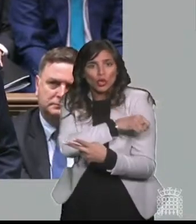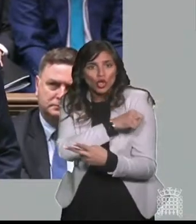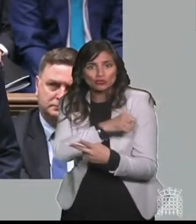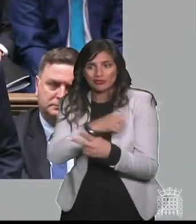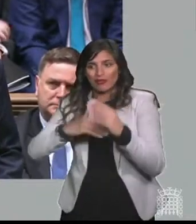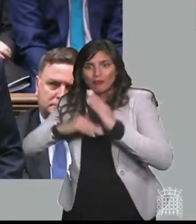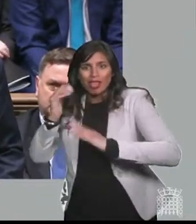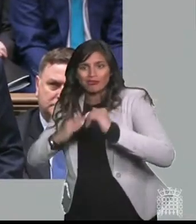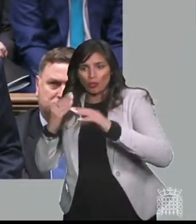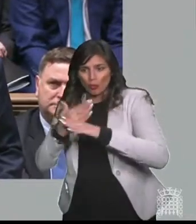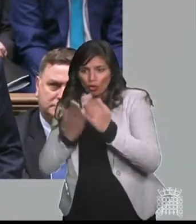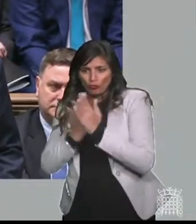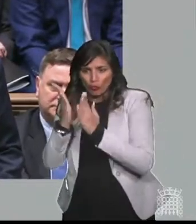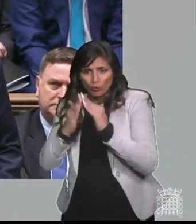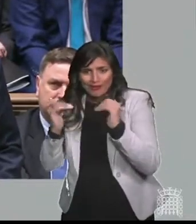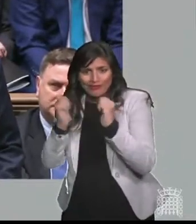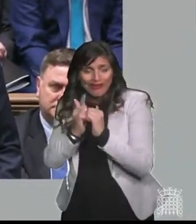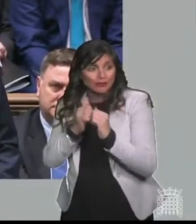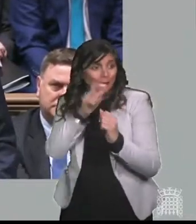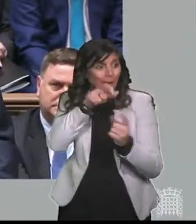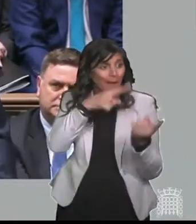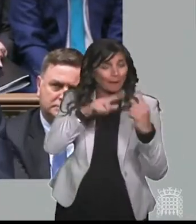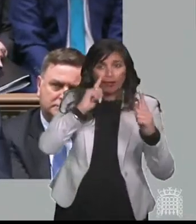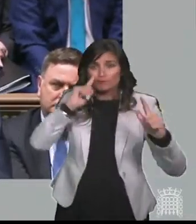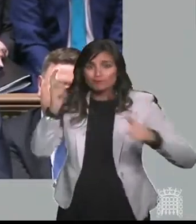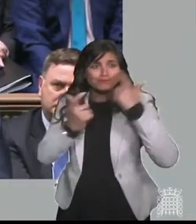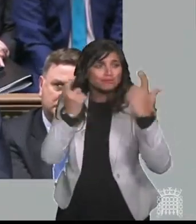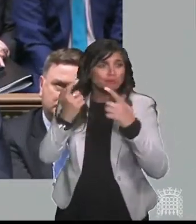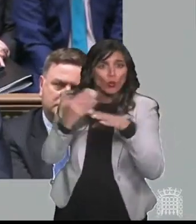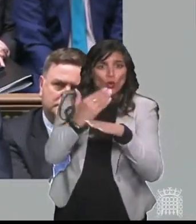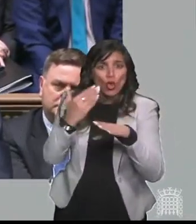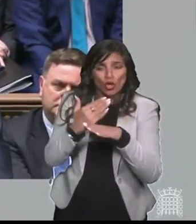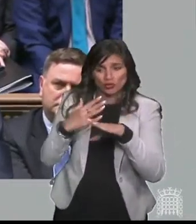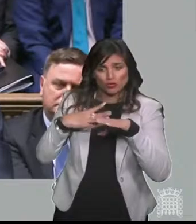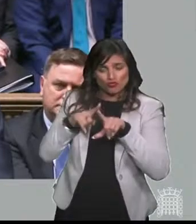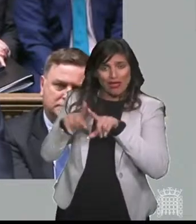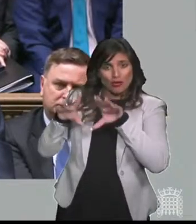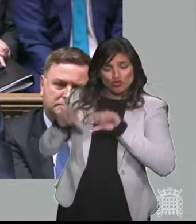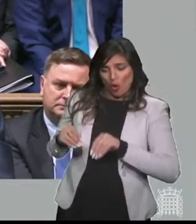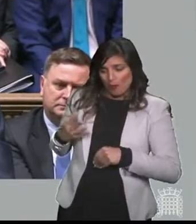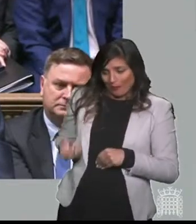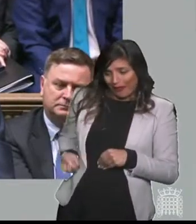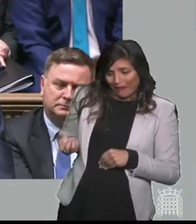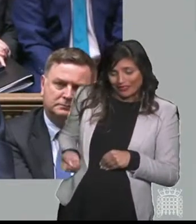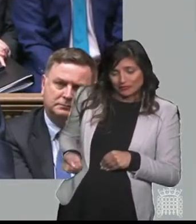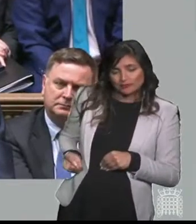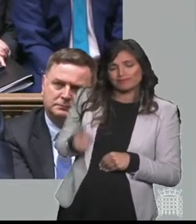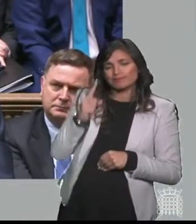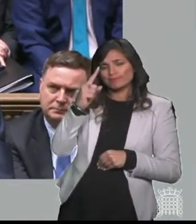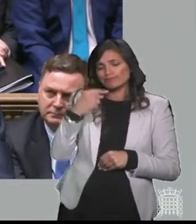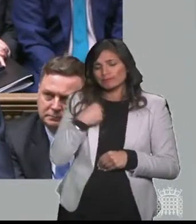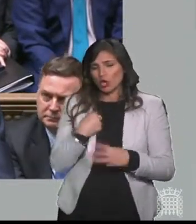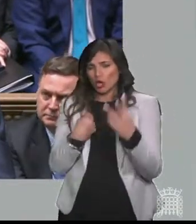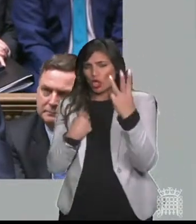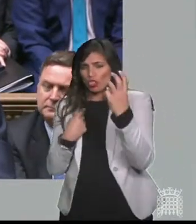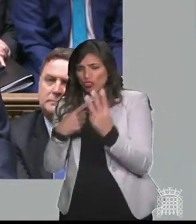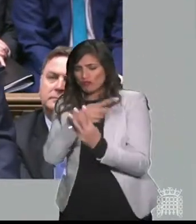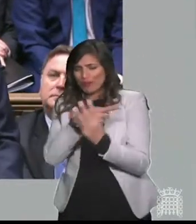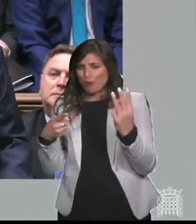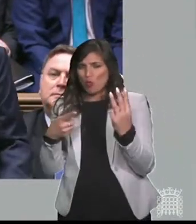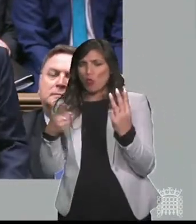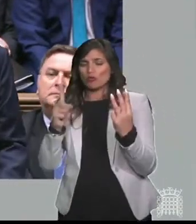job seeker leaving benefits behind. I therefore conclude with 3 further supply-side